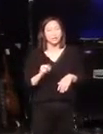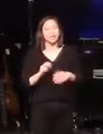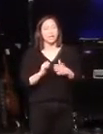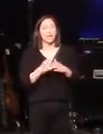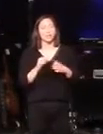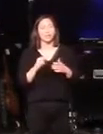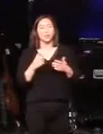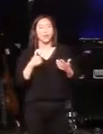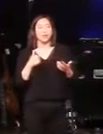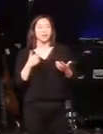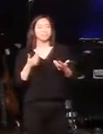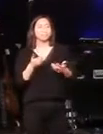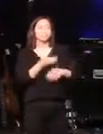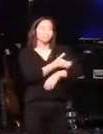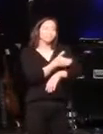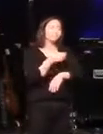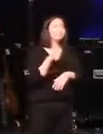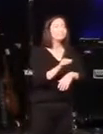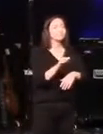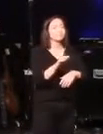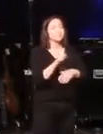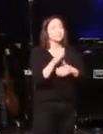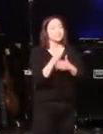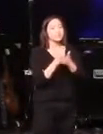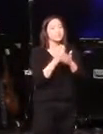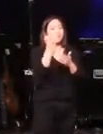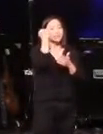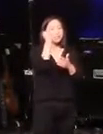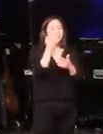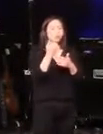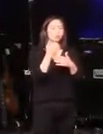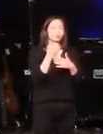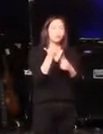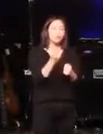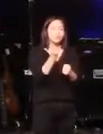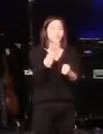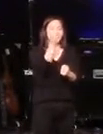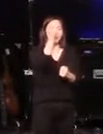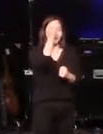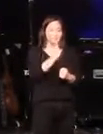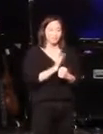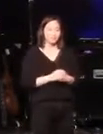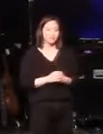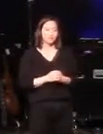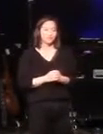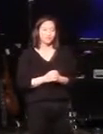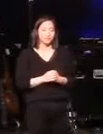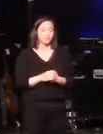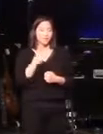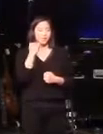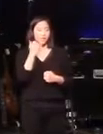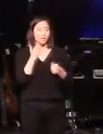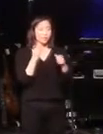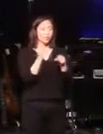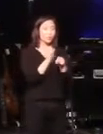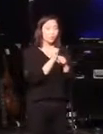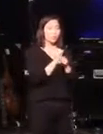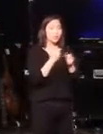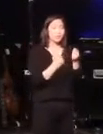of saying, trust God, he's got this. If you're going to be about him, trust God, he's got this.